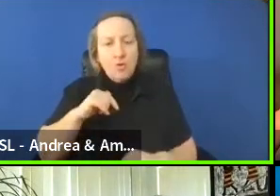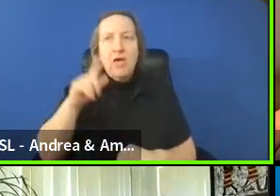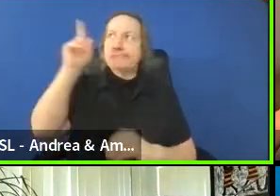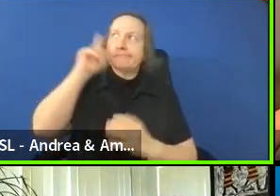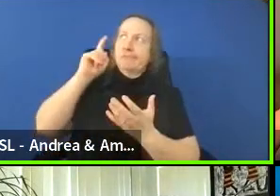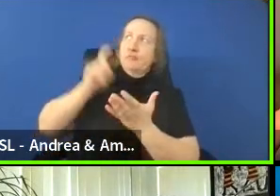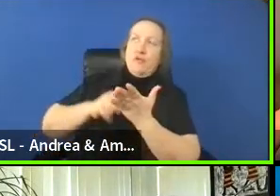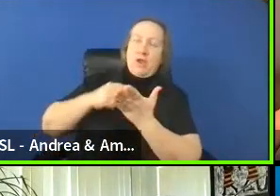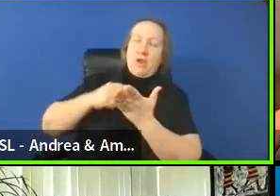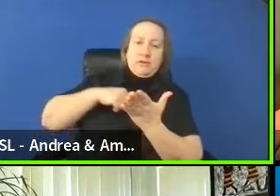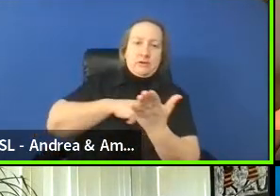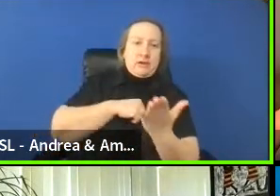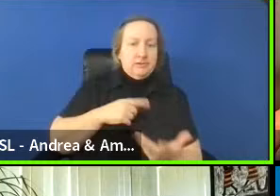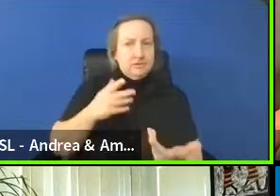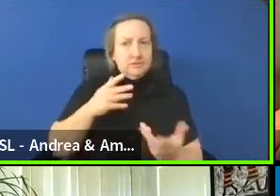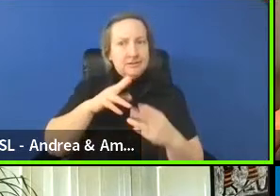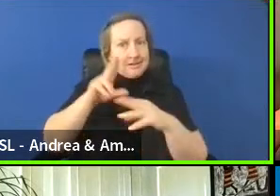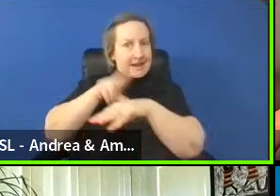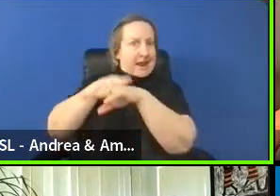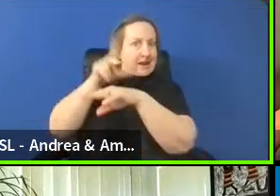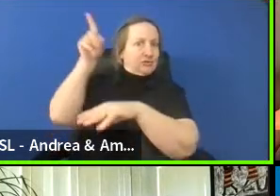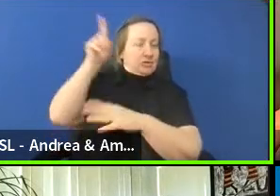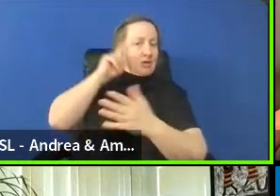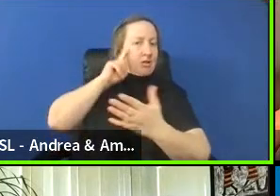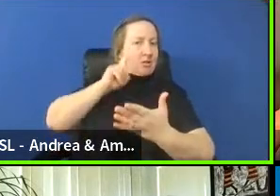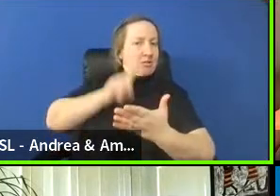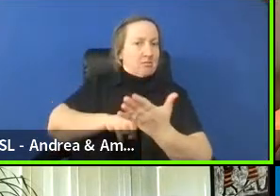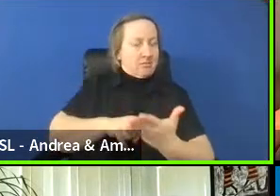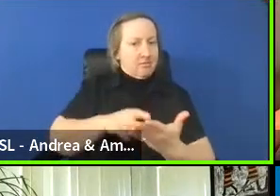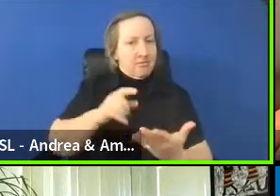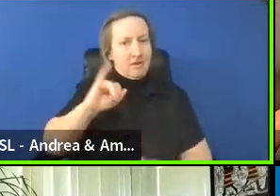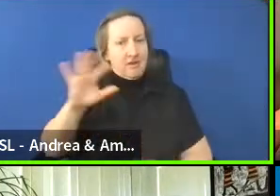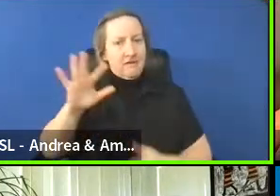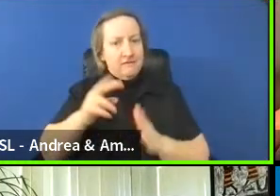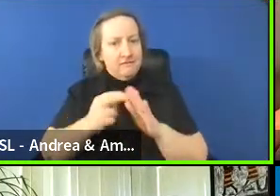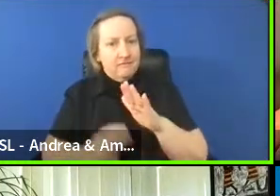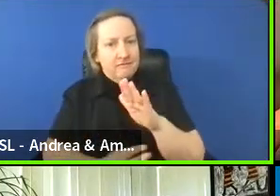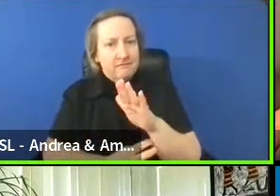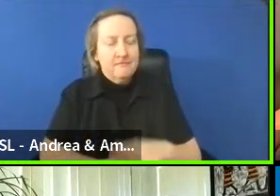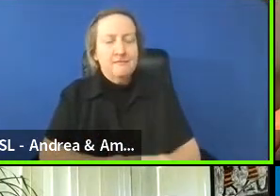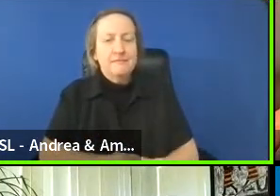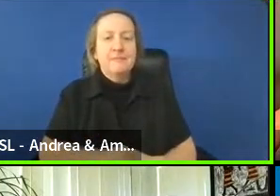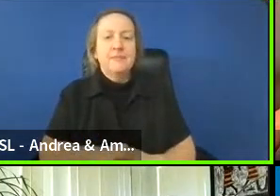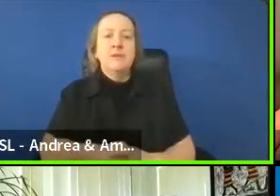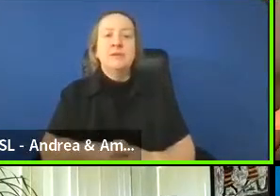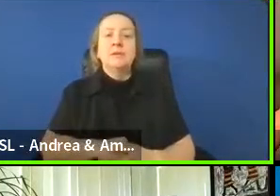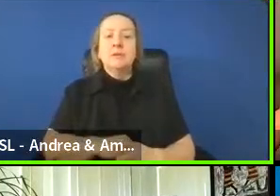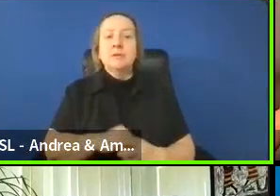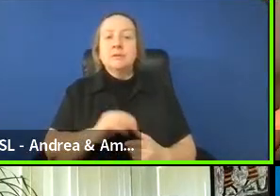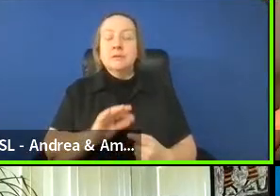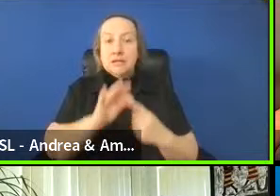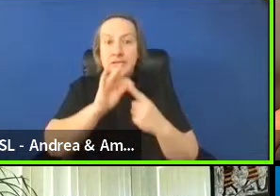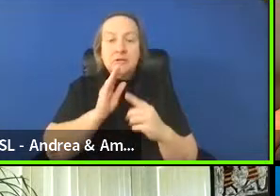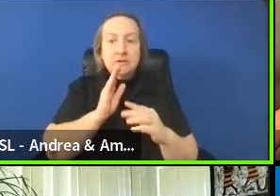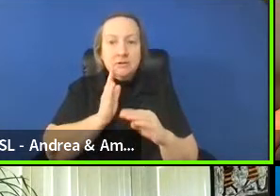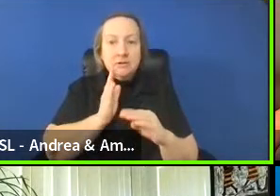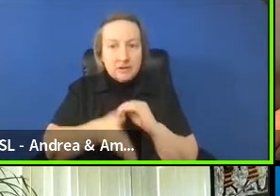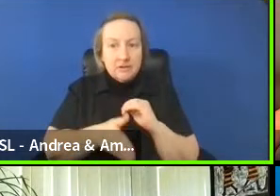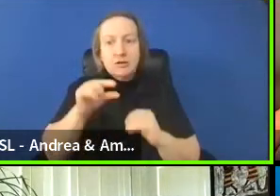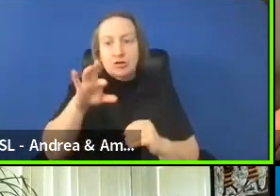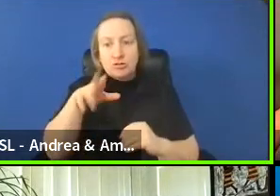that national level, especially as we go into putting forward our grant